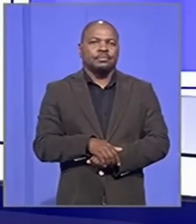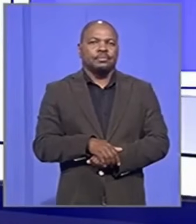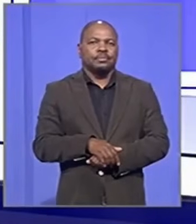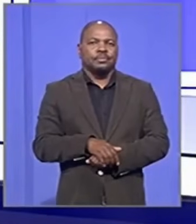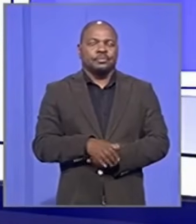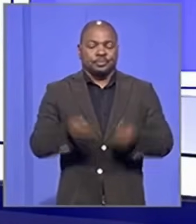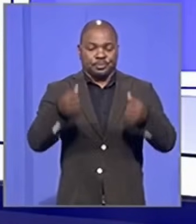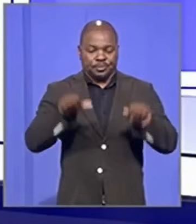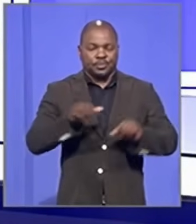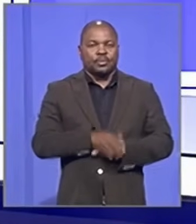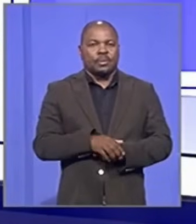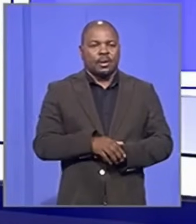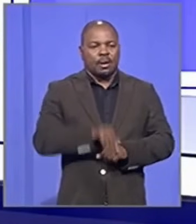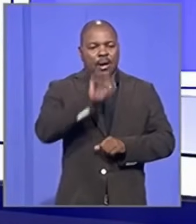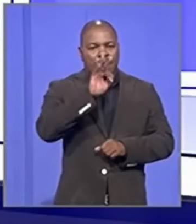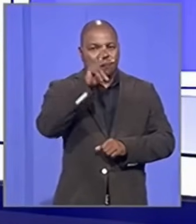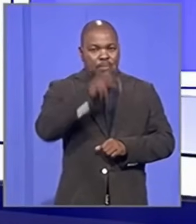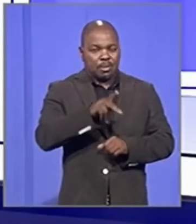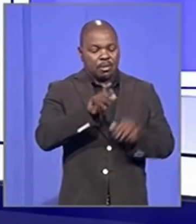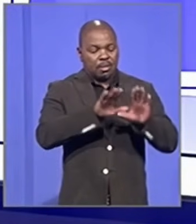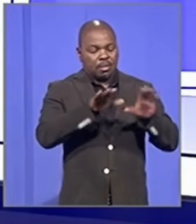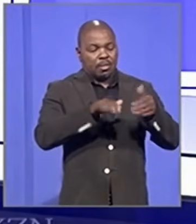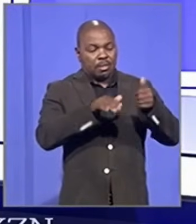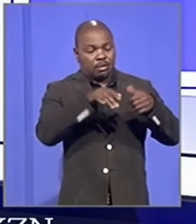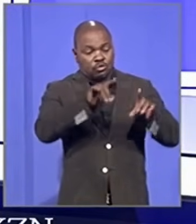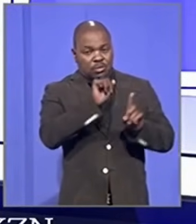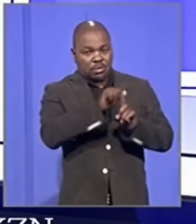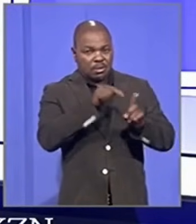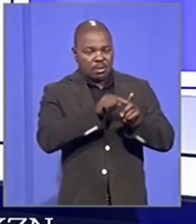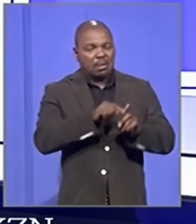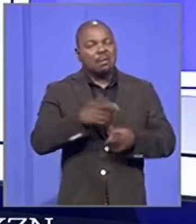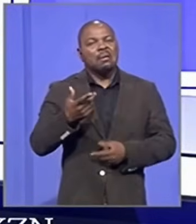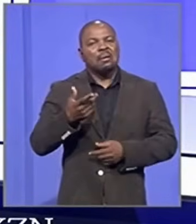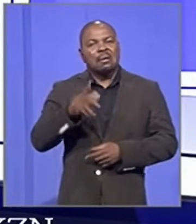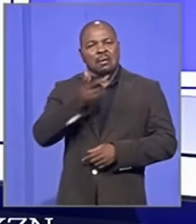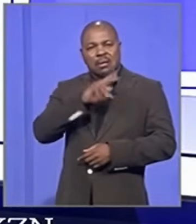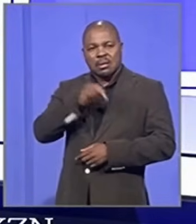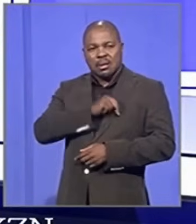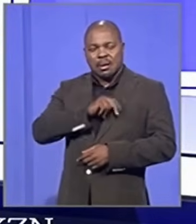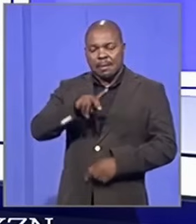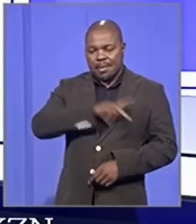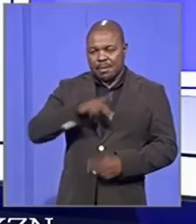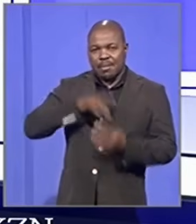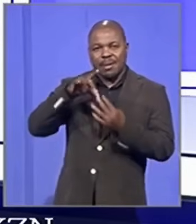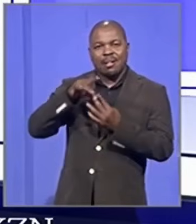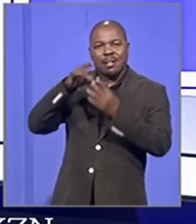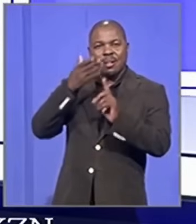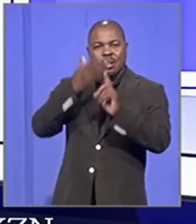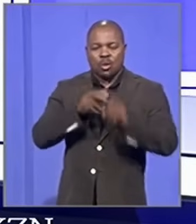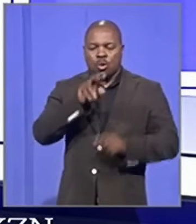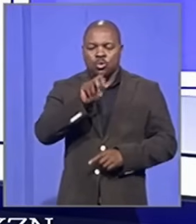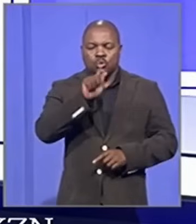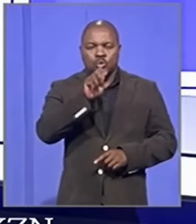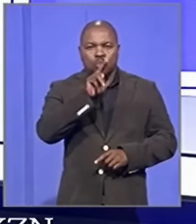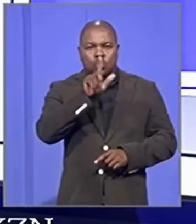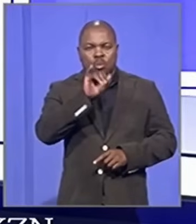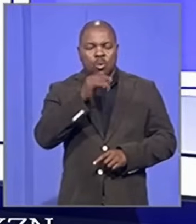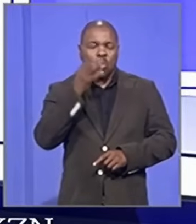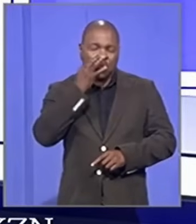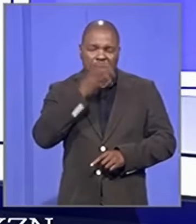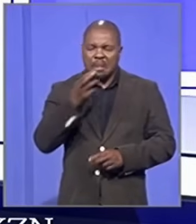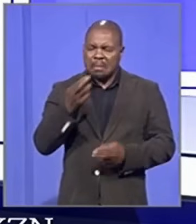Go tše dingwe modulasetulo wa AFP gape le nkgetheng wa botonagolo ka KwaZulu-Natal Ntuli o re ba na le kholofelo yeo e tletšego gore ba ya go